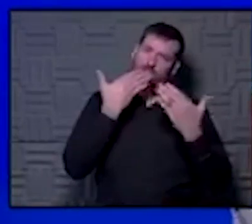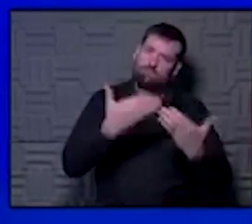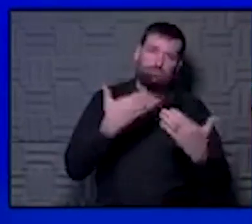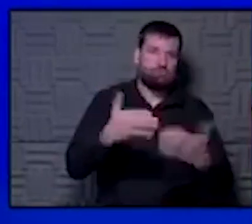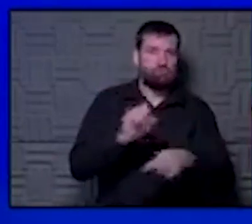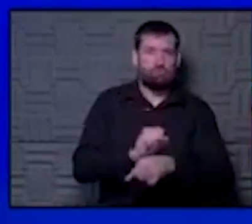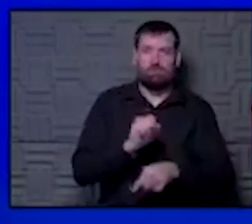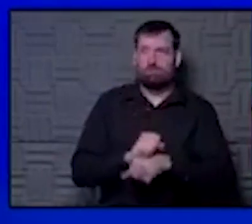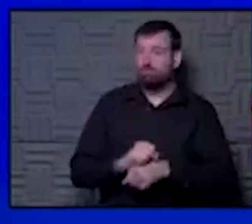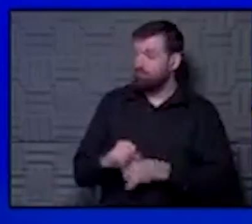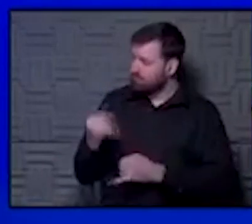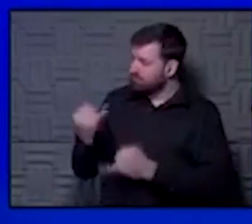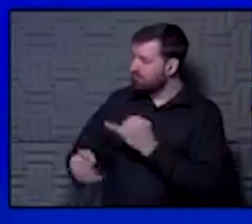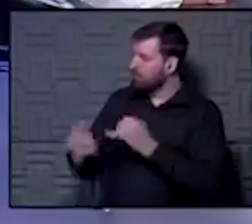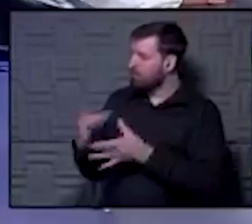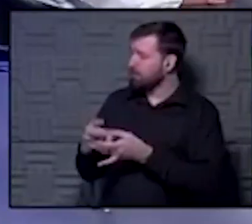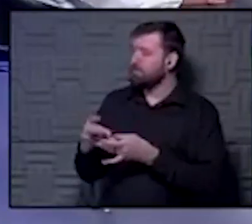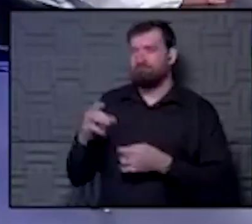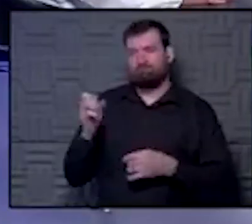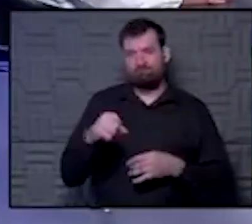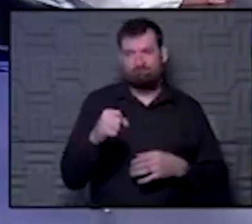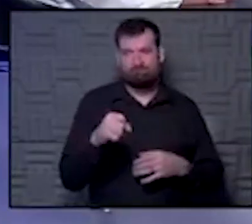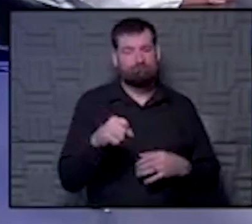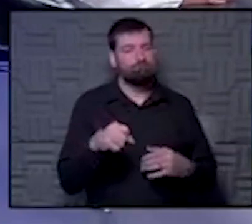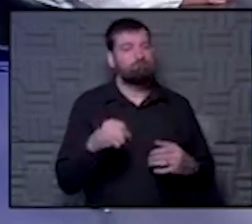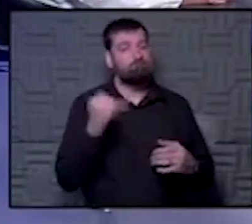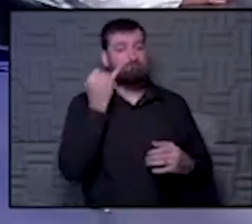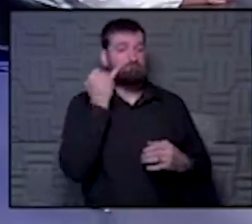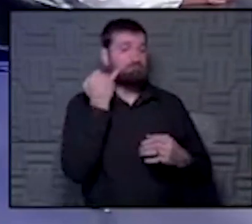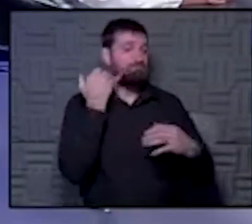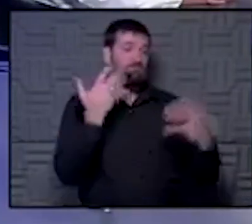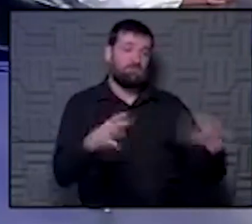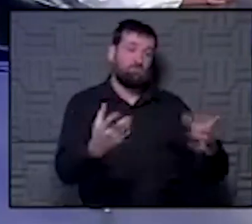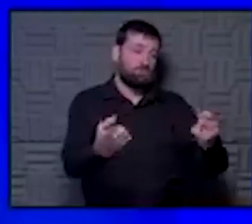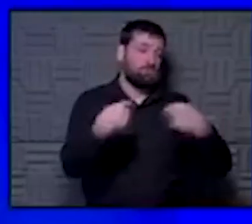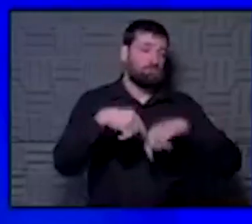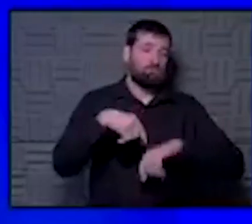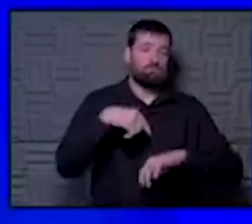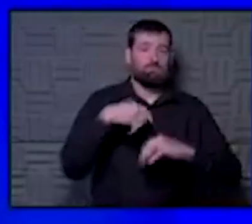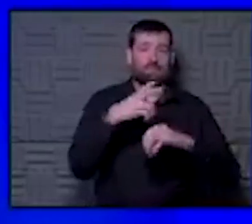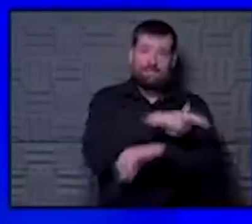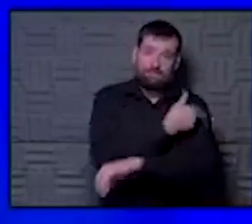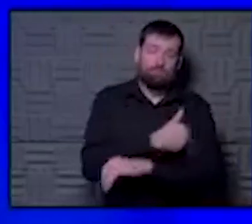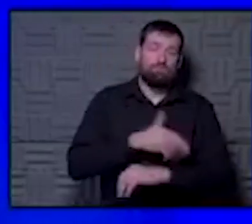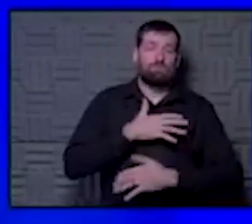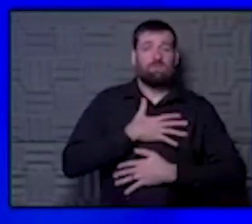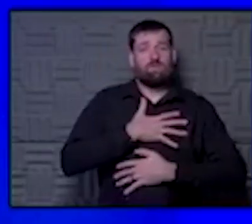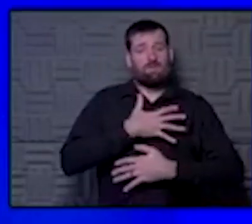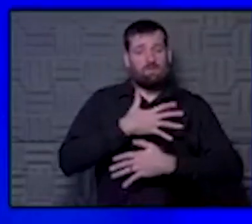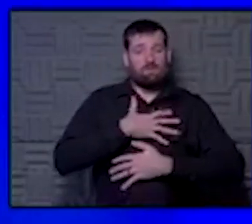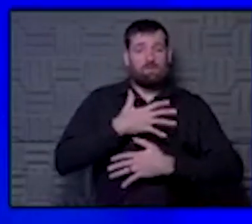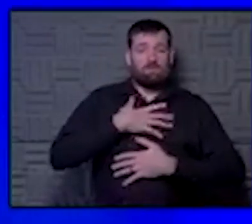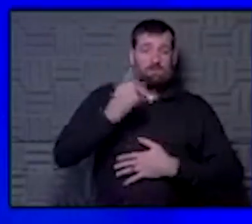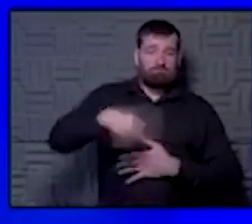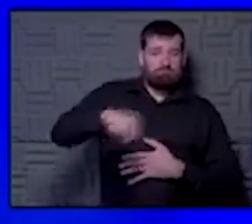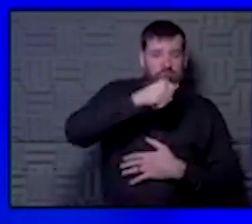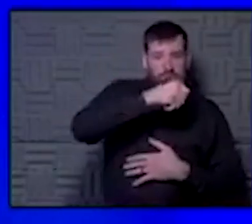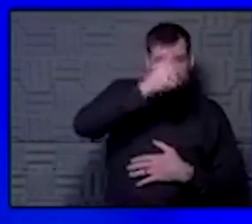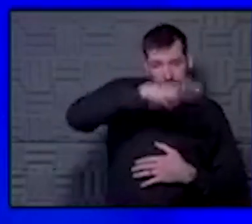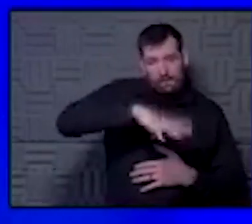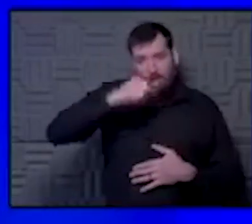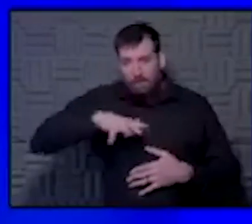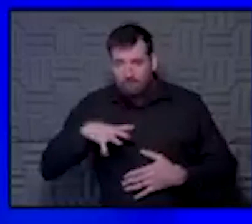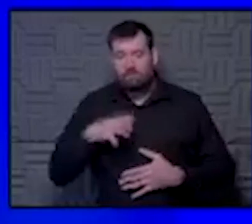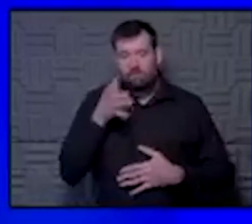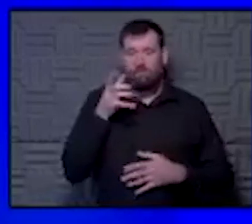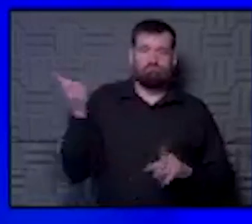Thank you. Hawk, final thoughts? Yeah, just to echo those thoughts. If you're ever in the hospital and having trouble breathing, these men and women are going to be by your